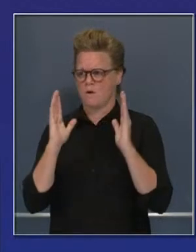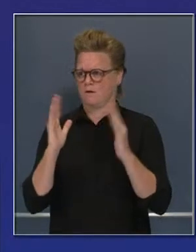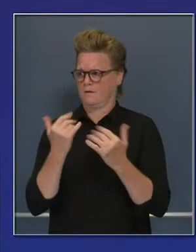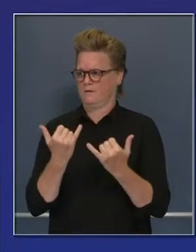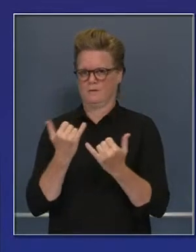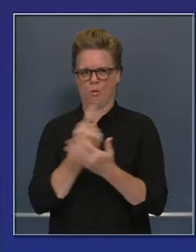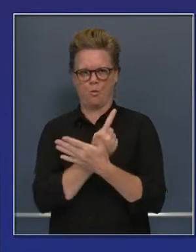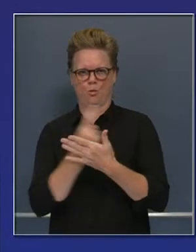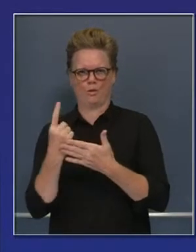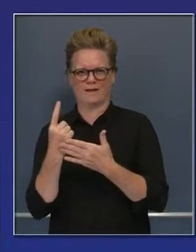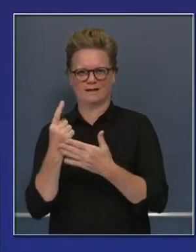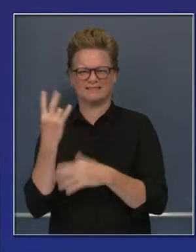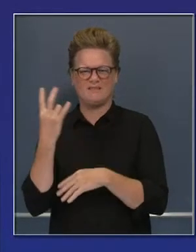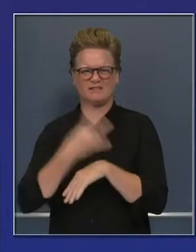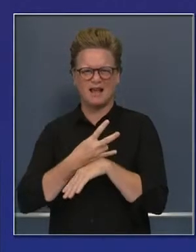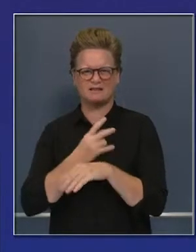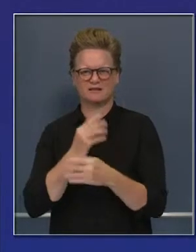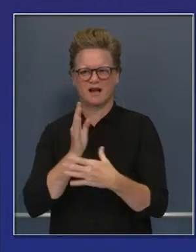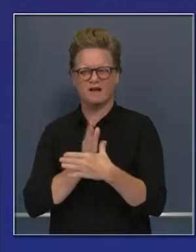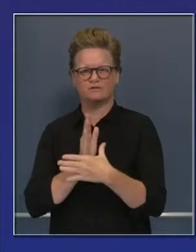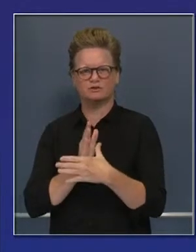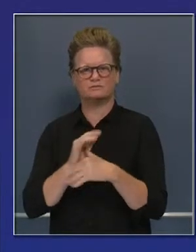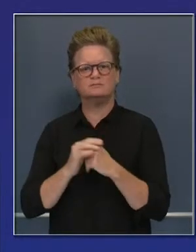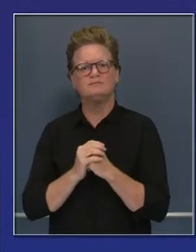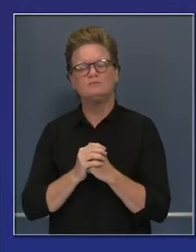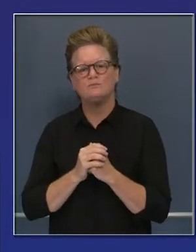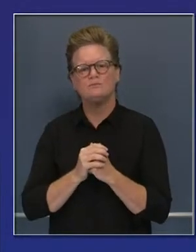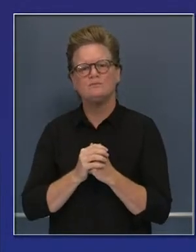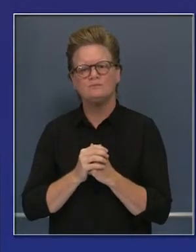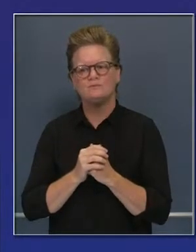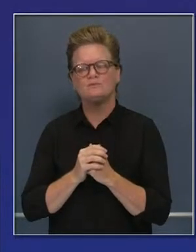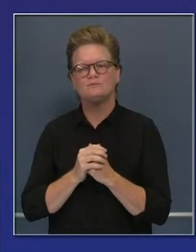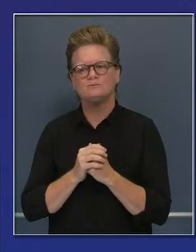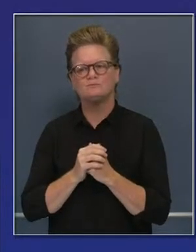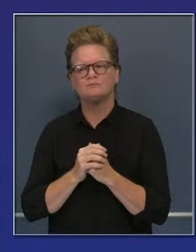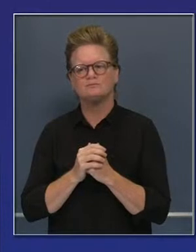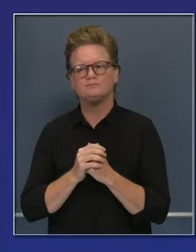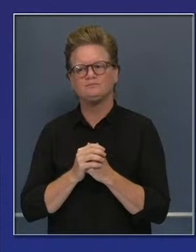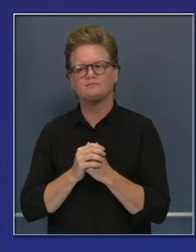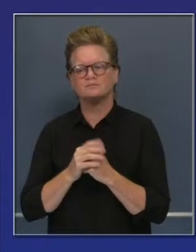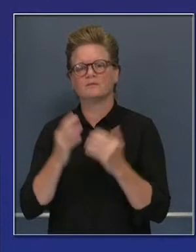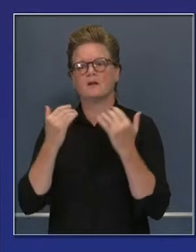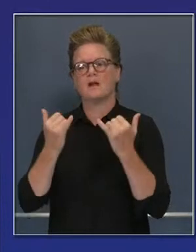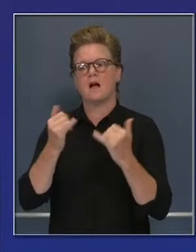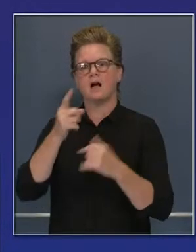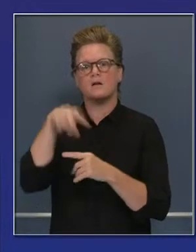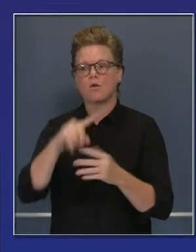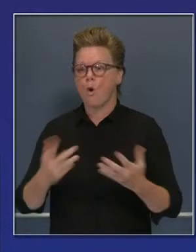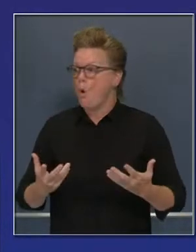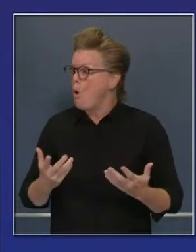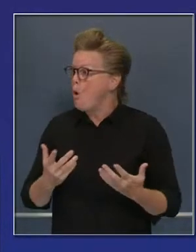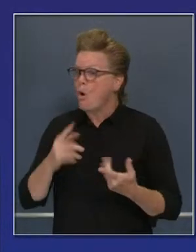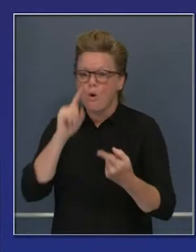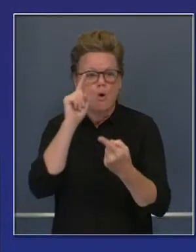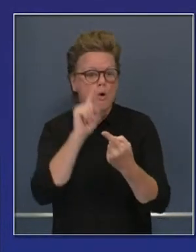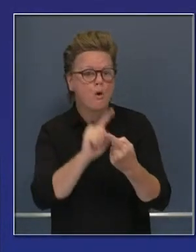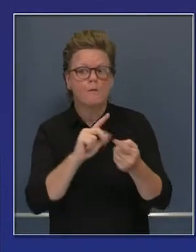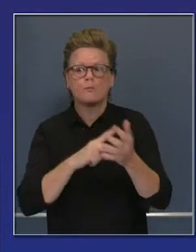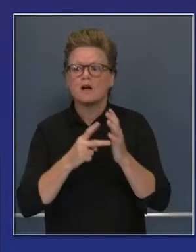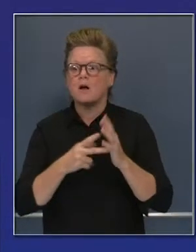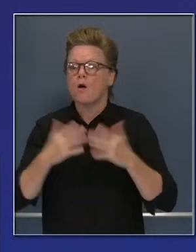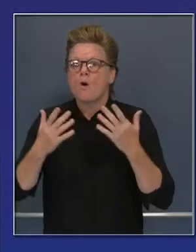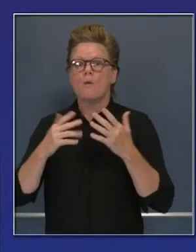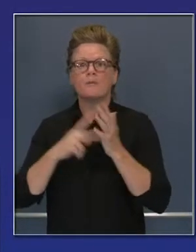question, understandably, what about more modifications on reopening the economy? As